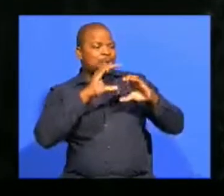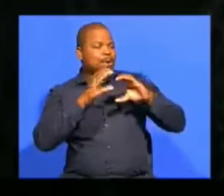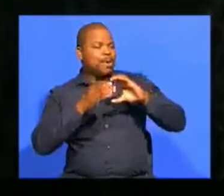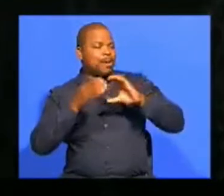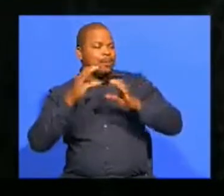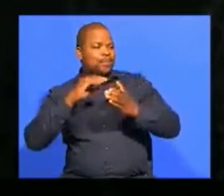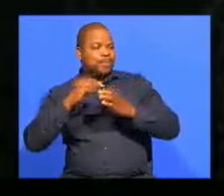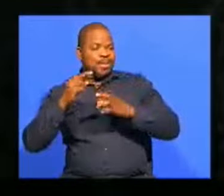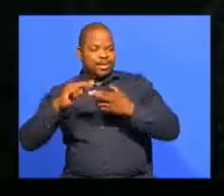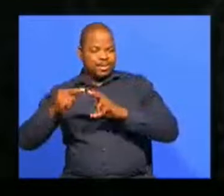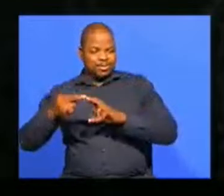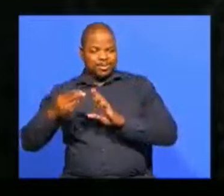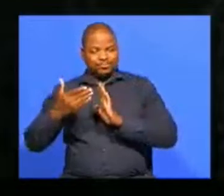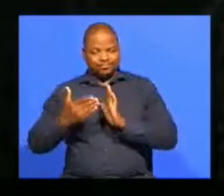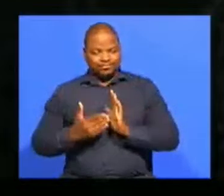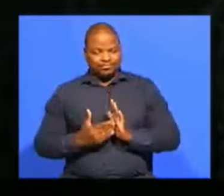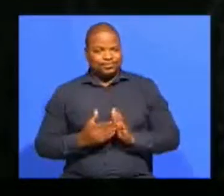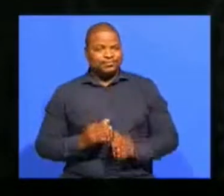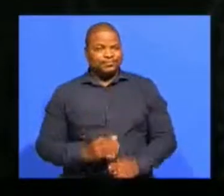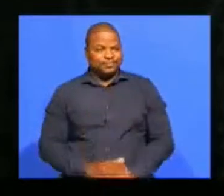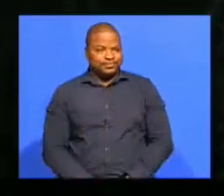this relationship.